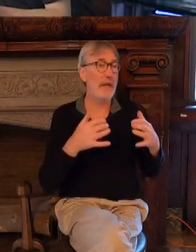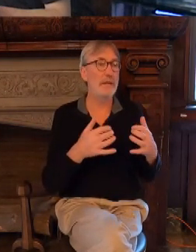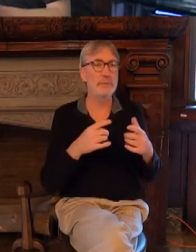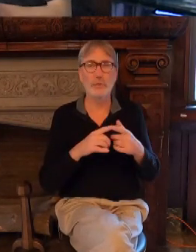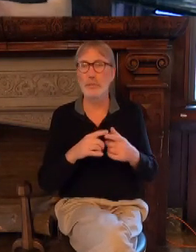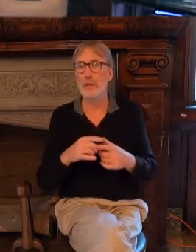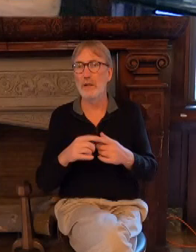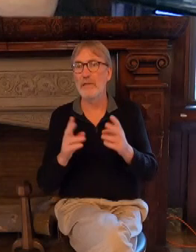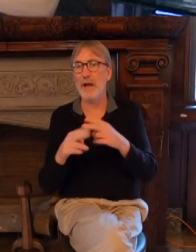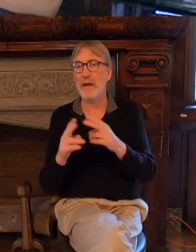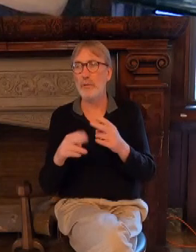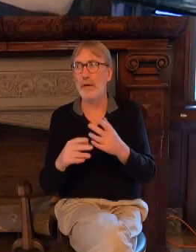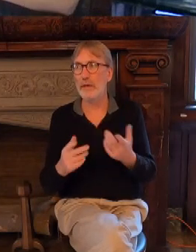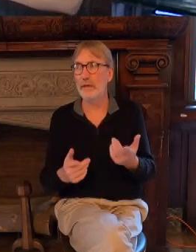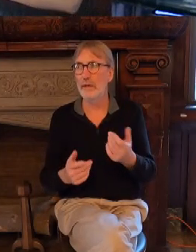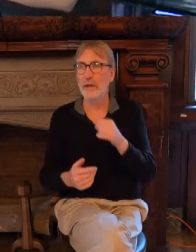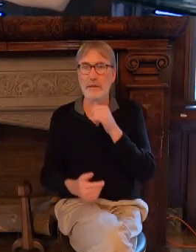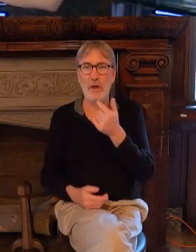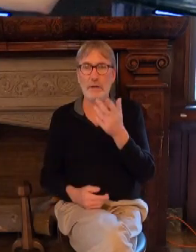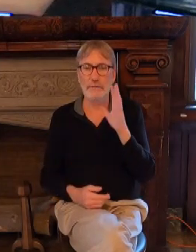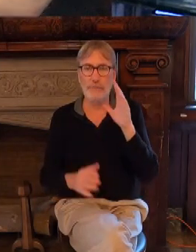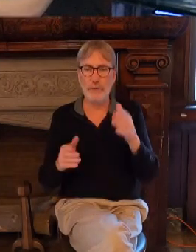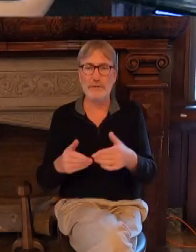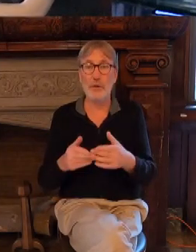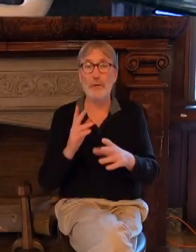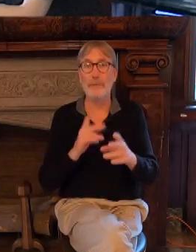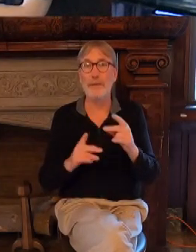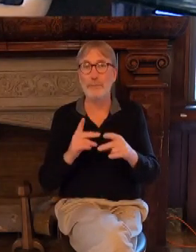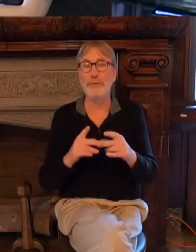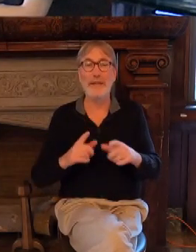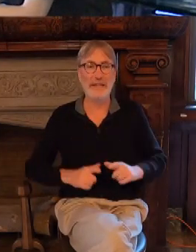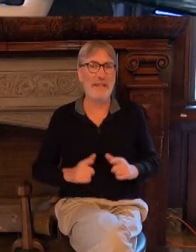highway and not people that live here onto North Avenue,